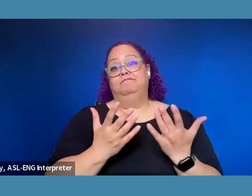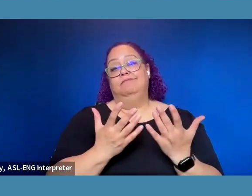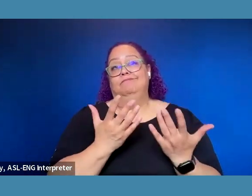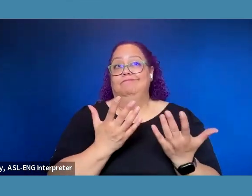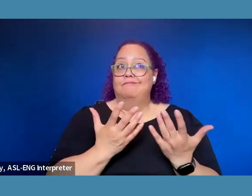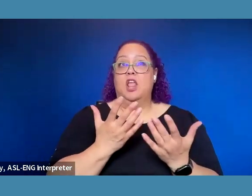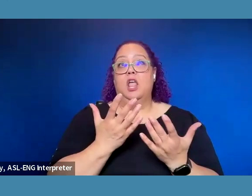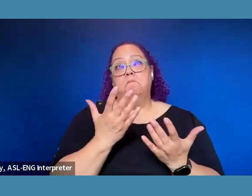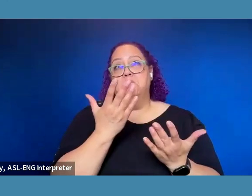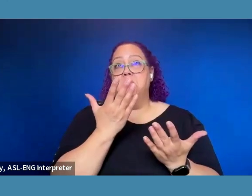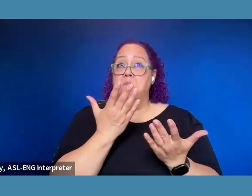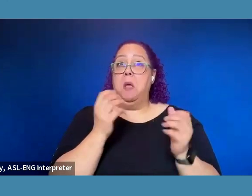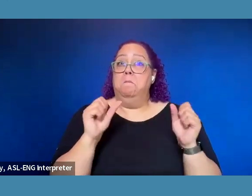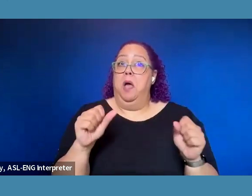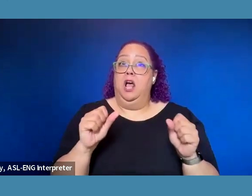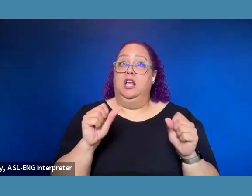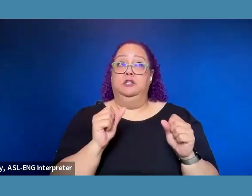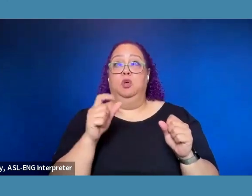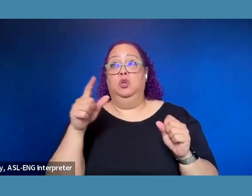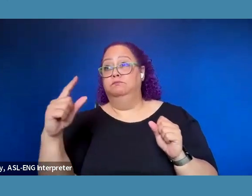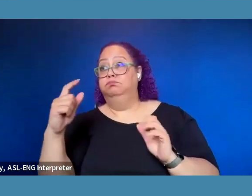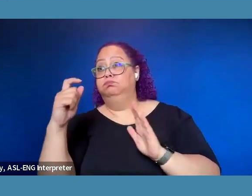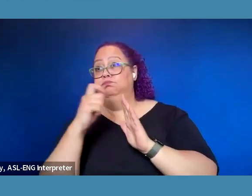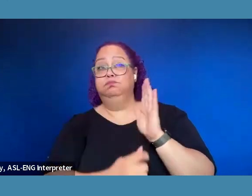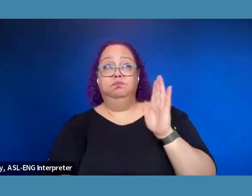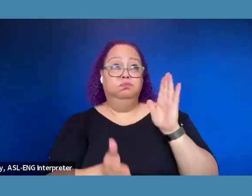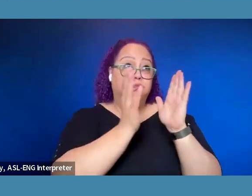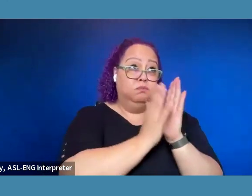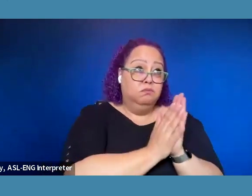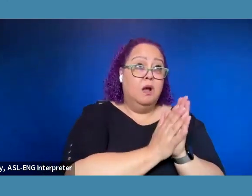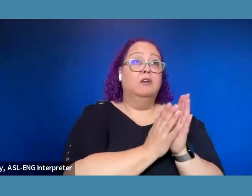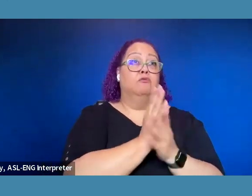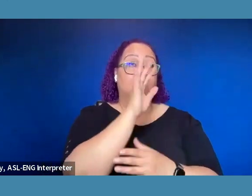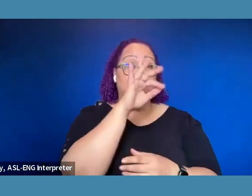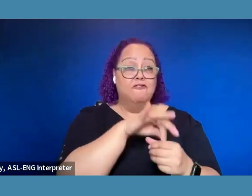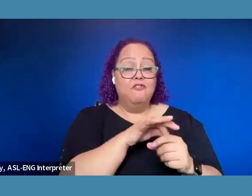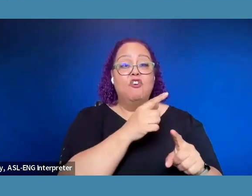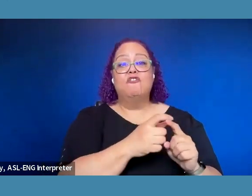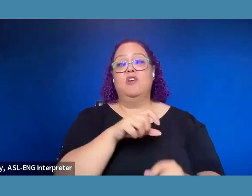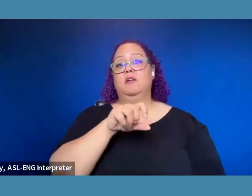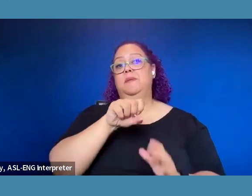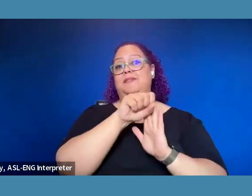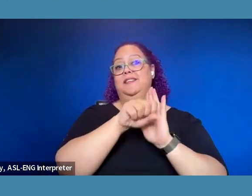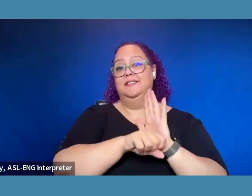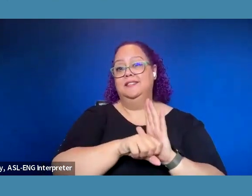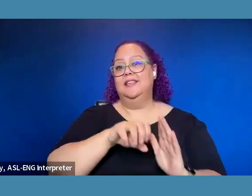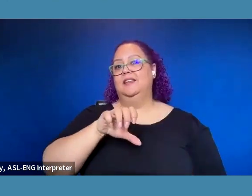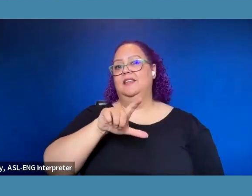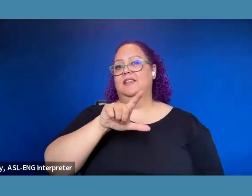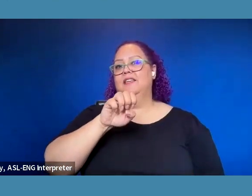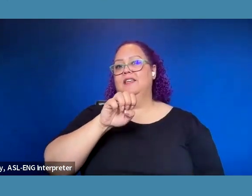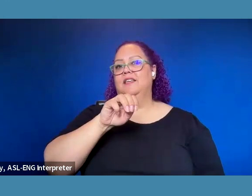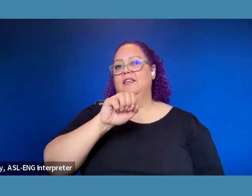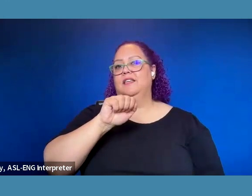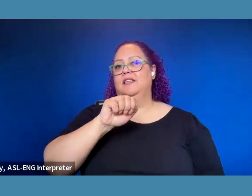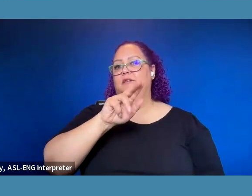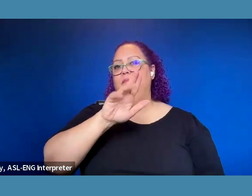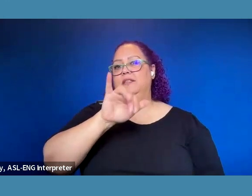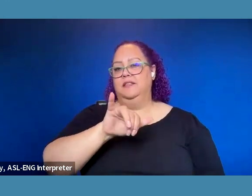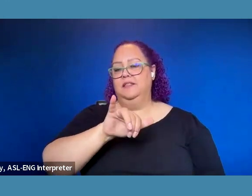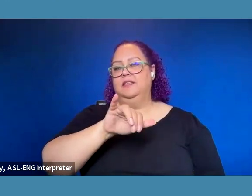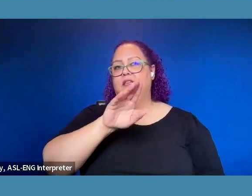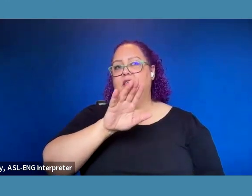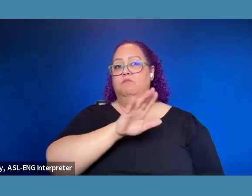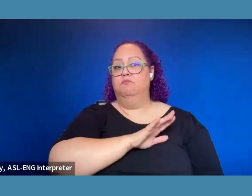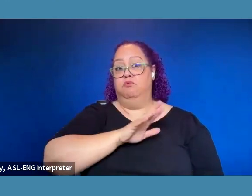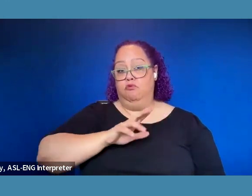A person under those conditions, the right to vote has been removed. A felony conviction in